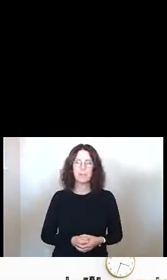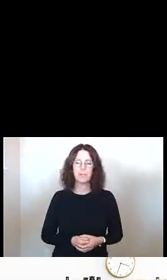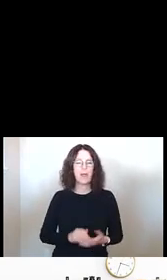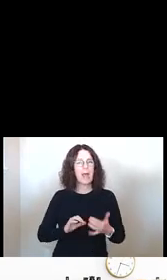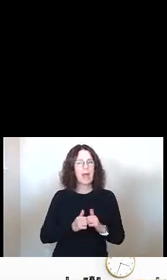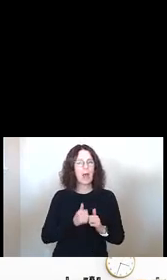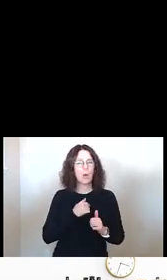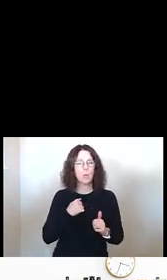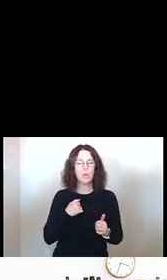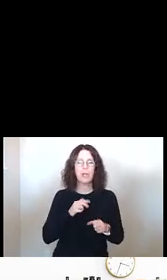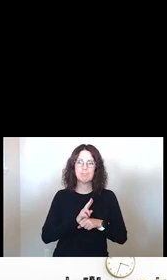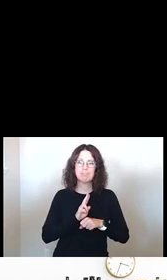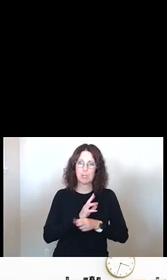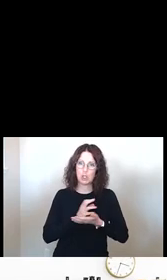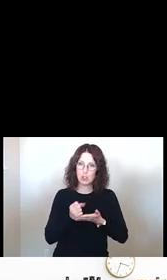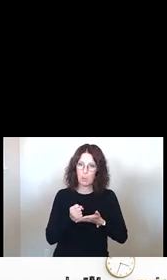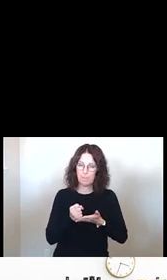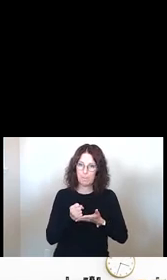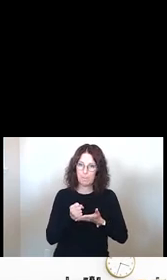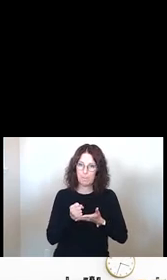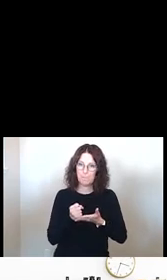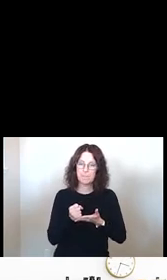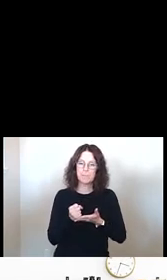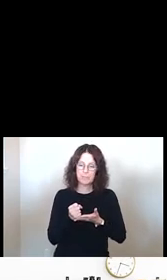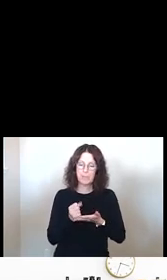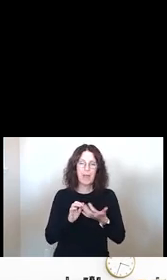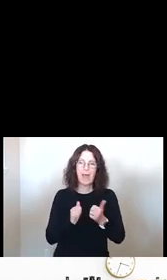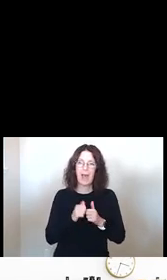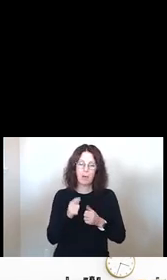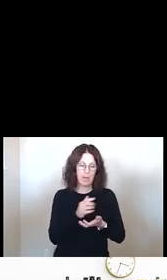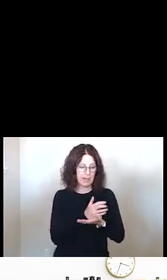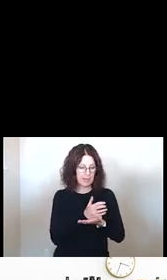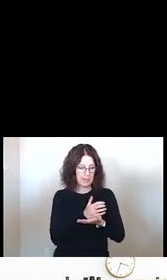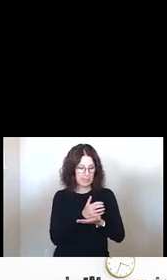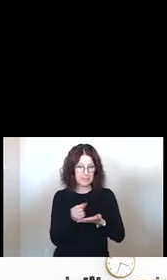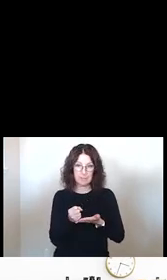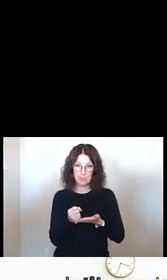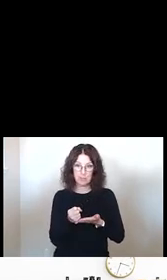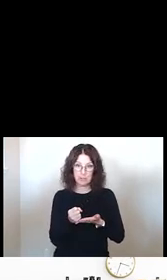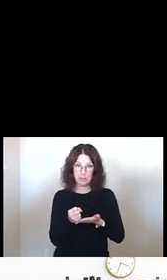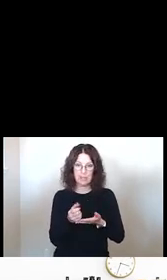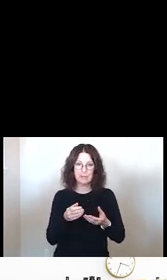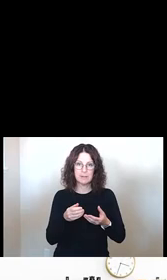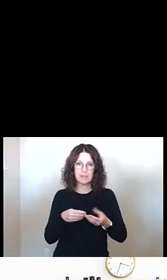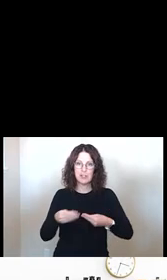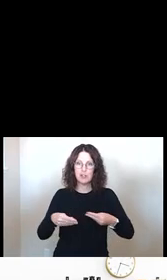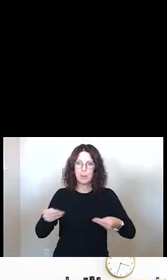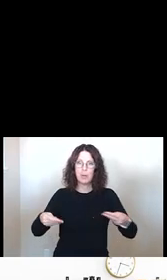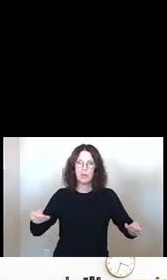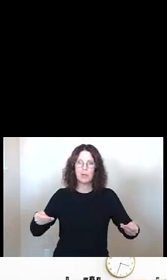how we consume them, and more specifically, how that consumption is distributed across society.